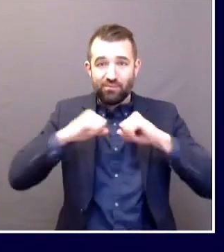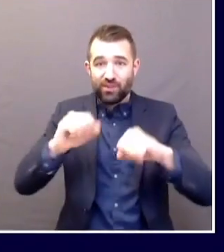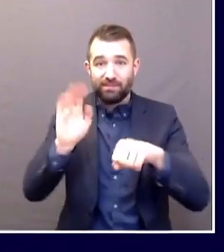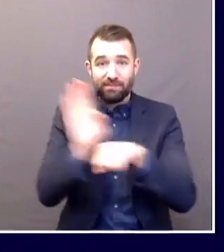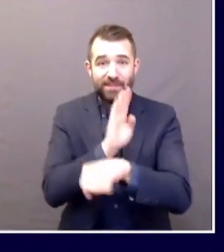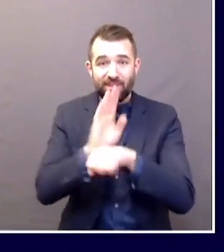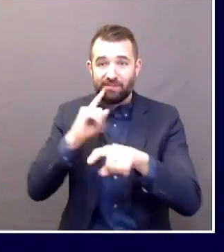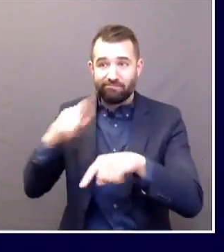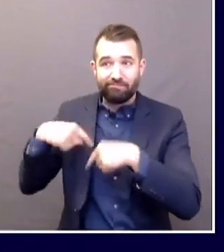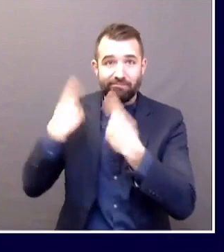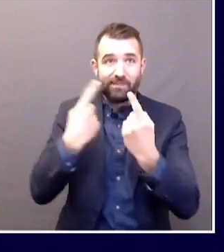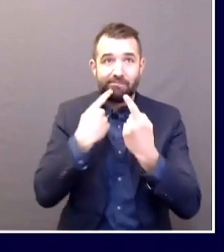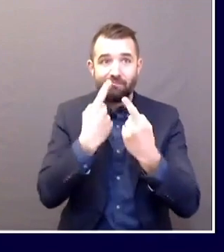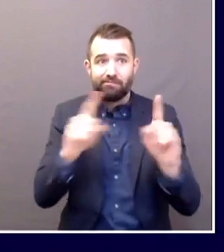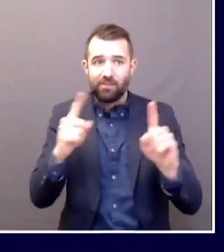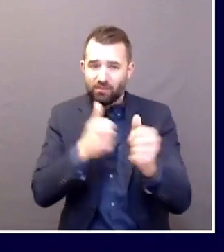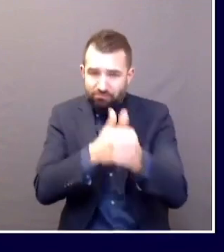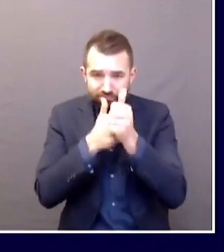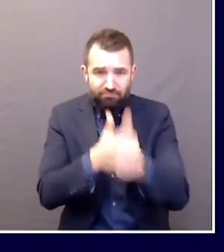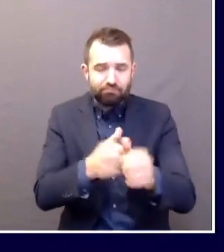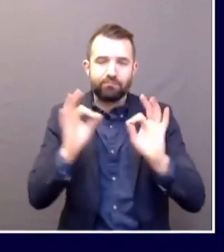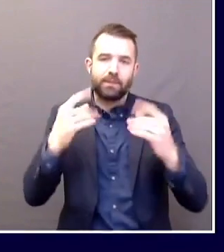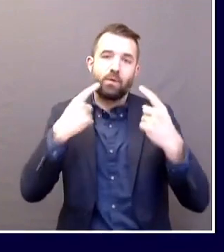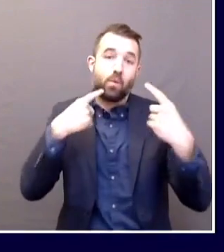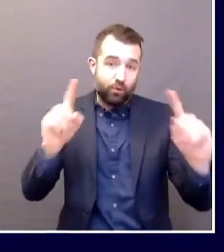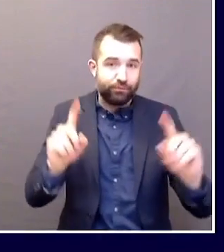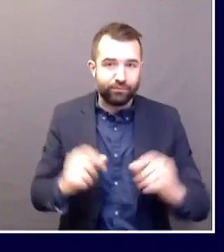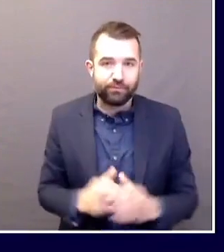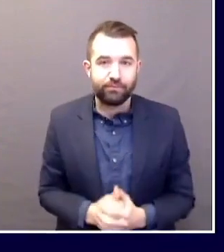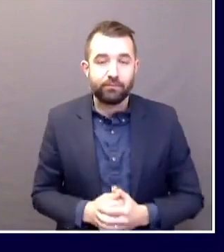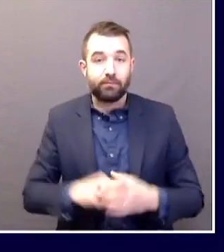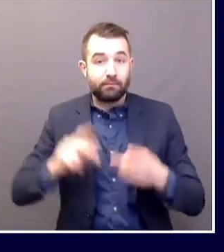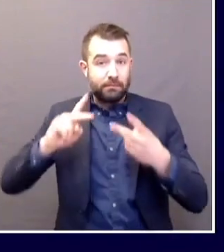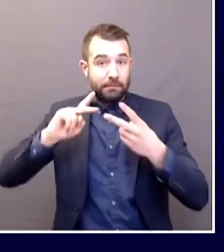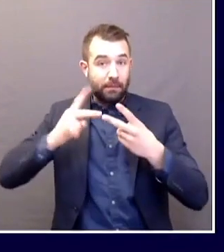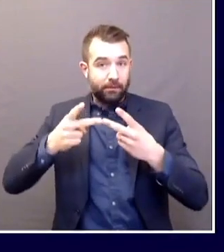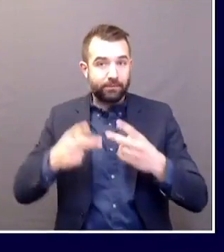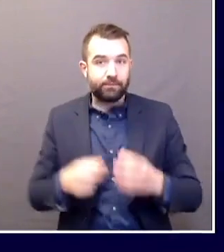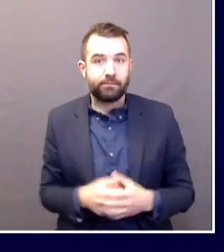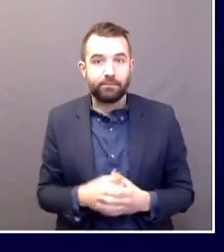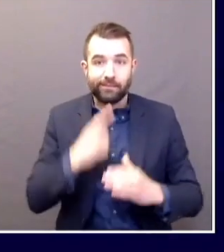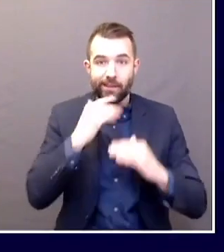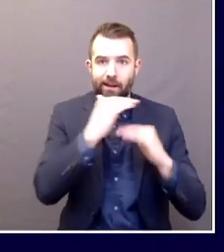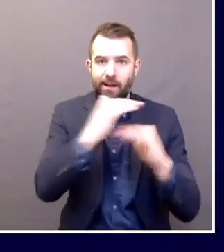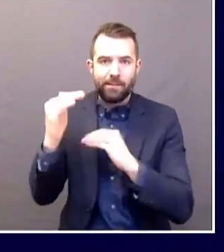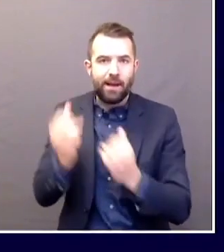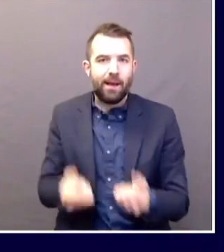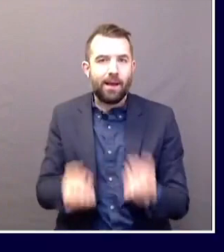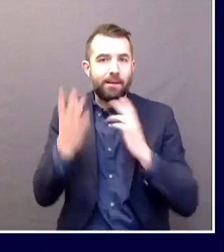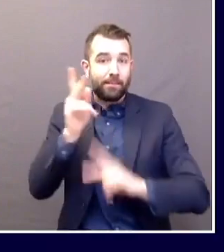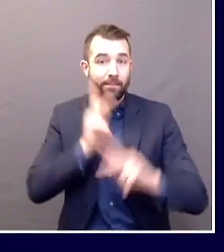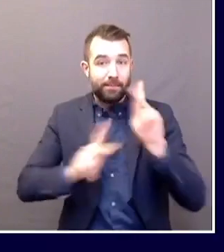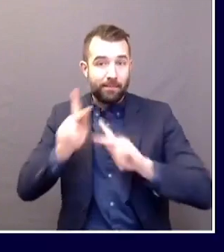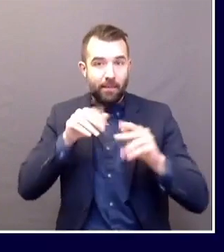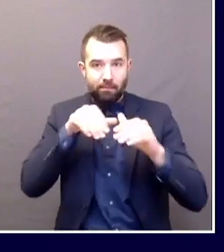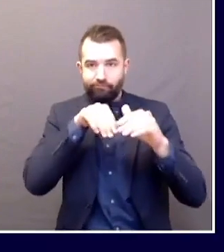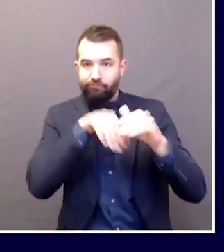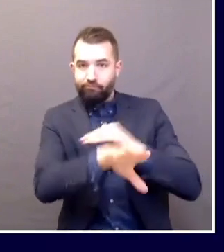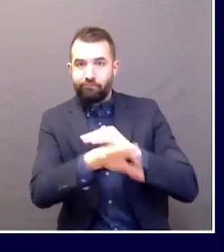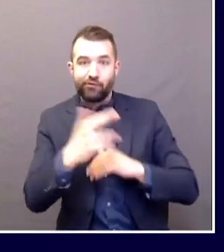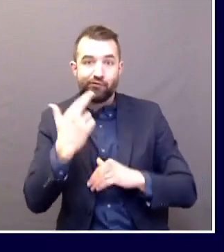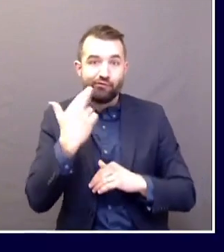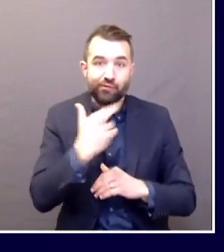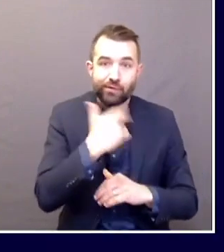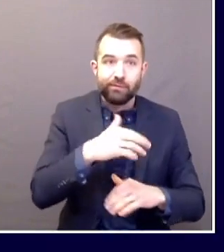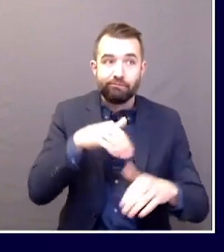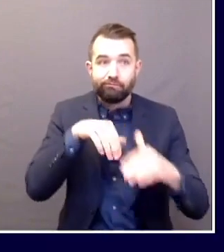over the year. Secondly, establishing standard capacity limits and timelines across sectors. This plan,